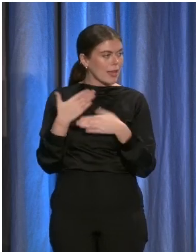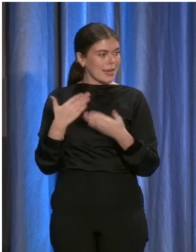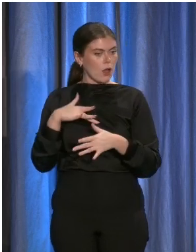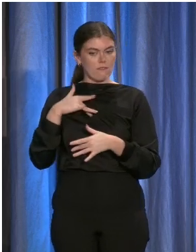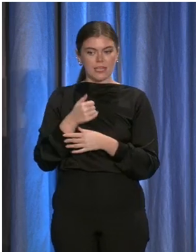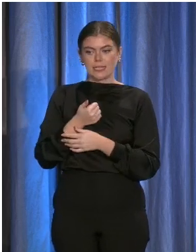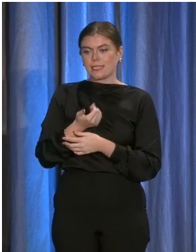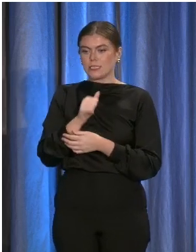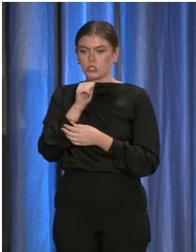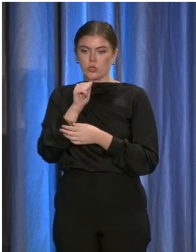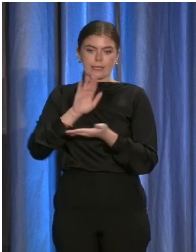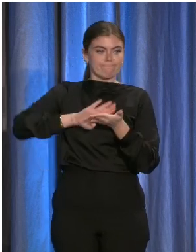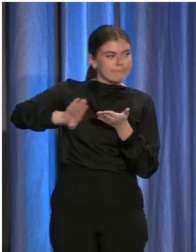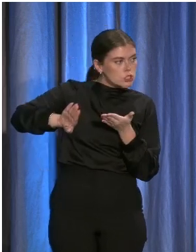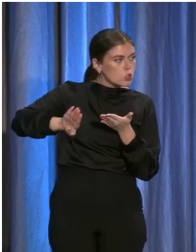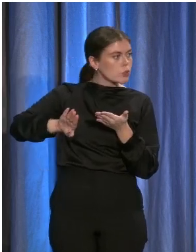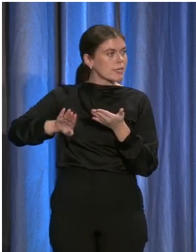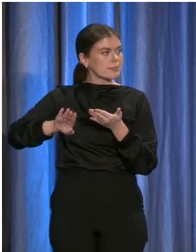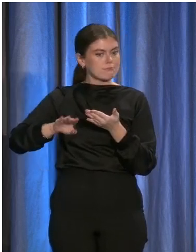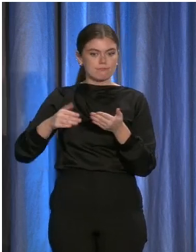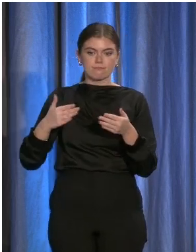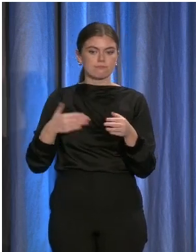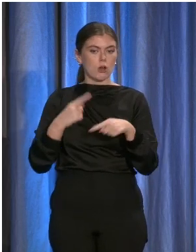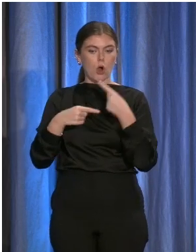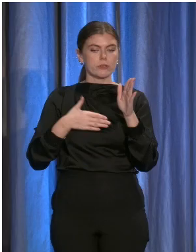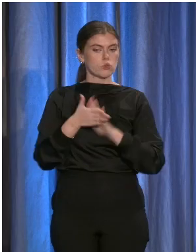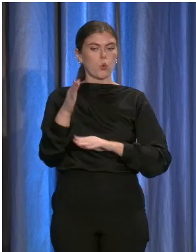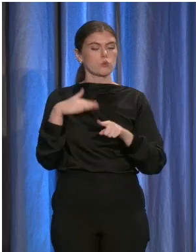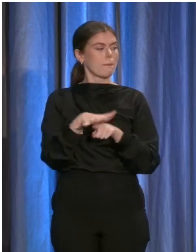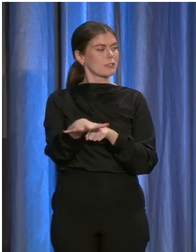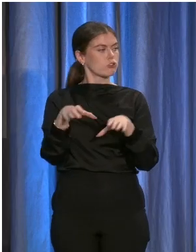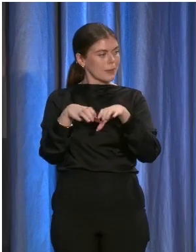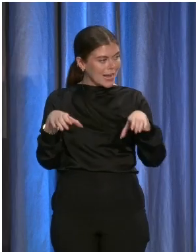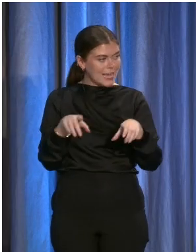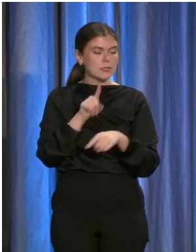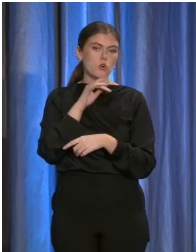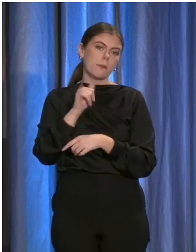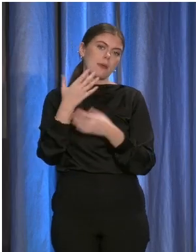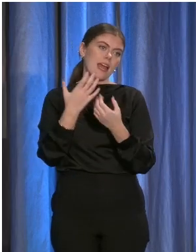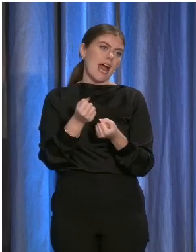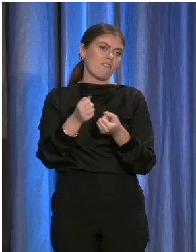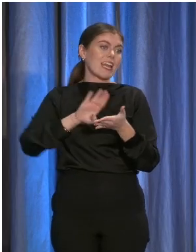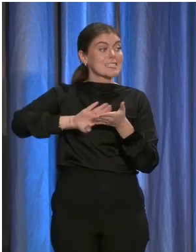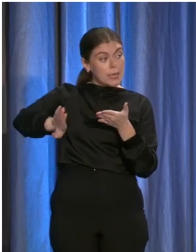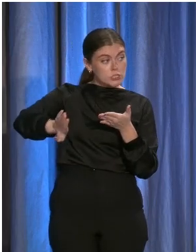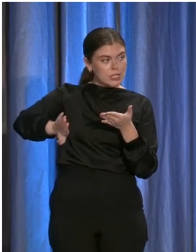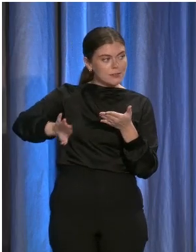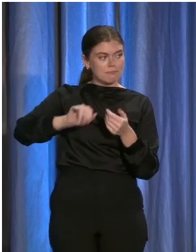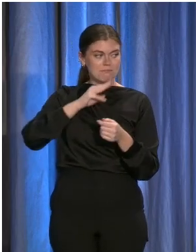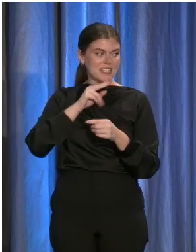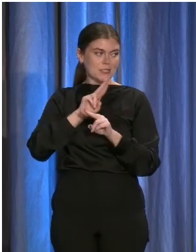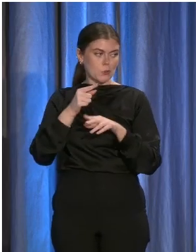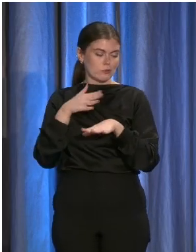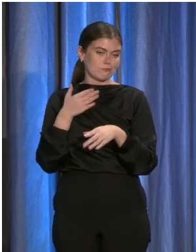they did in primary school. They attend all mainstream classes except Gaeilge, for which they have an exemption. They receive